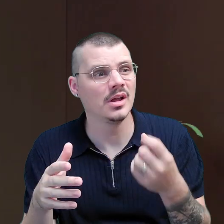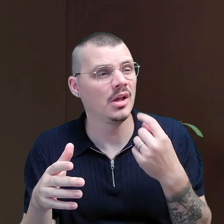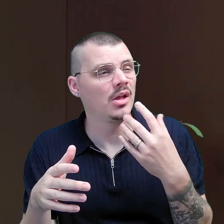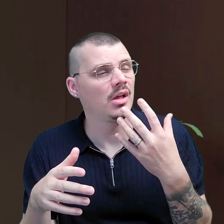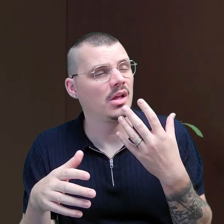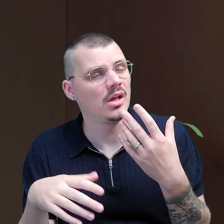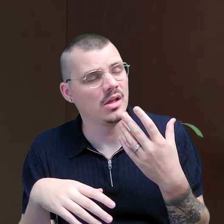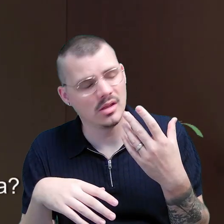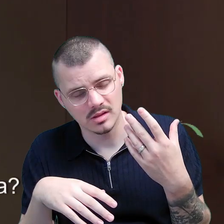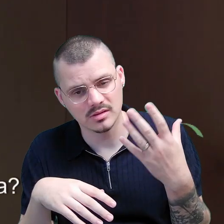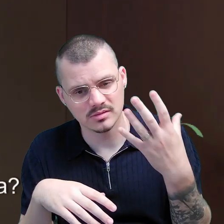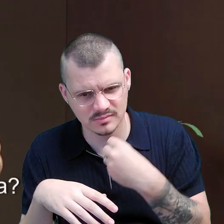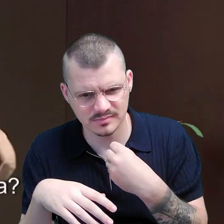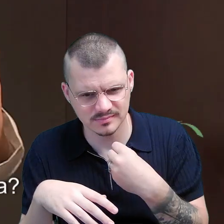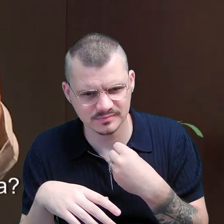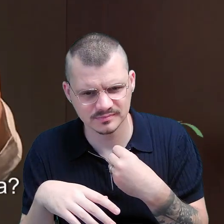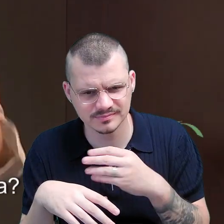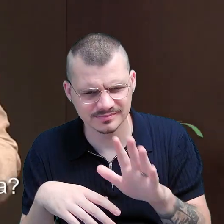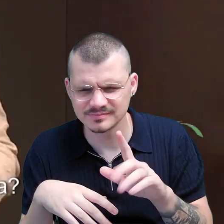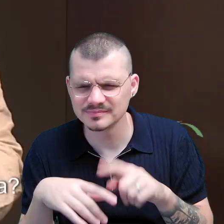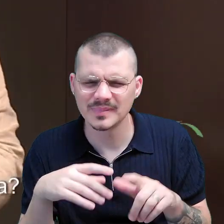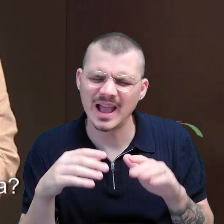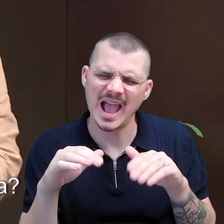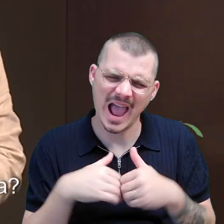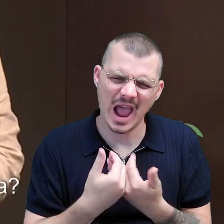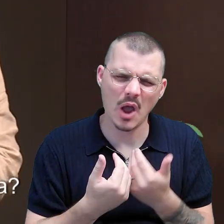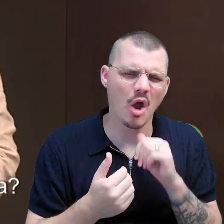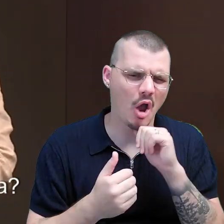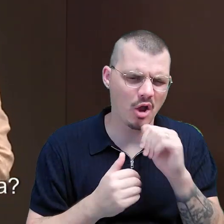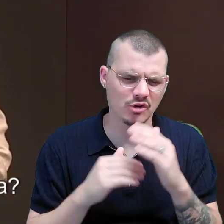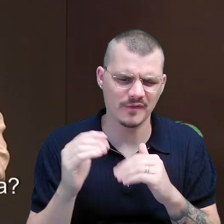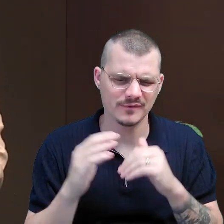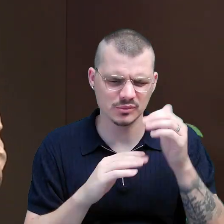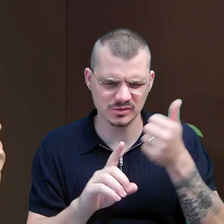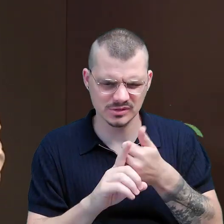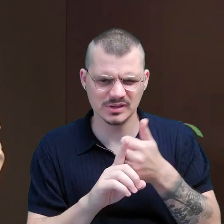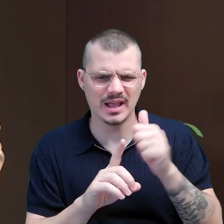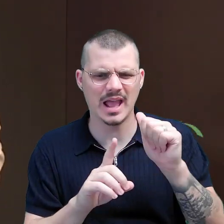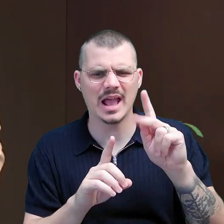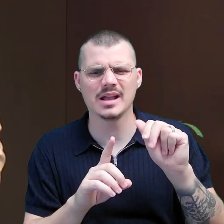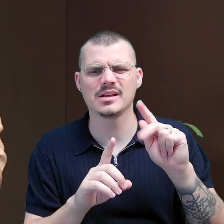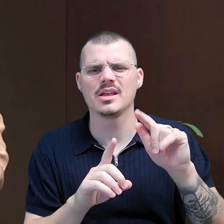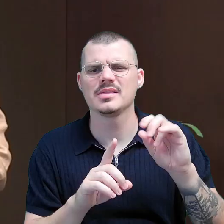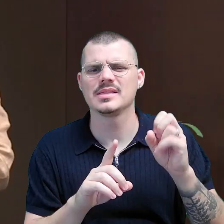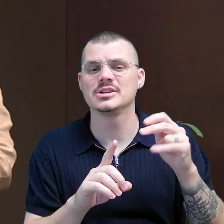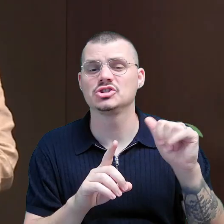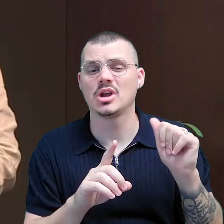asleep. But how uncomfortable is akathisia?